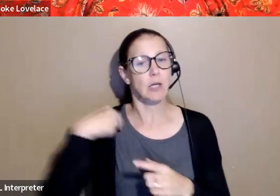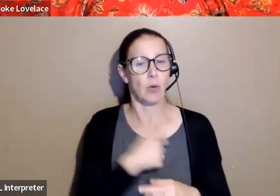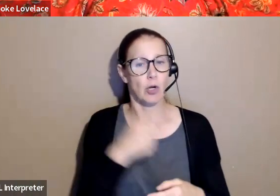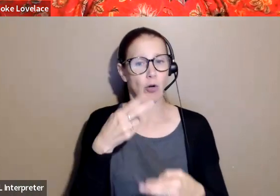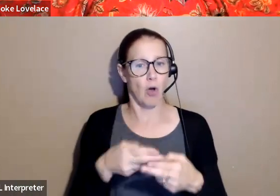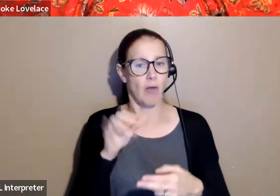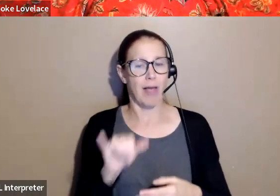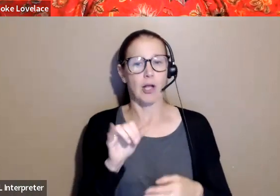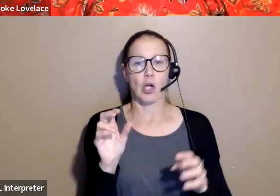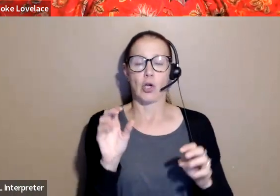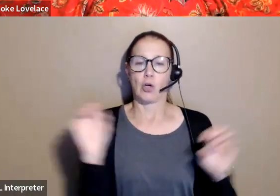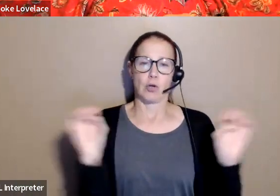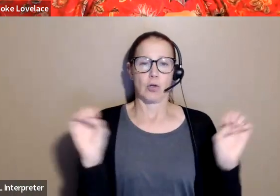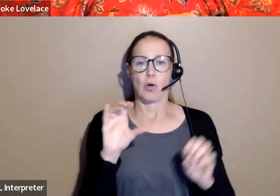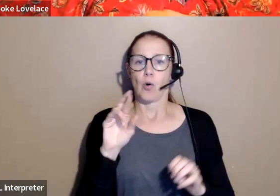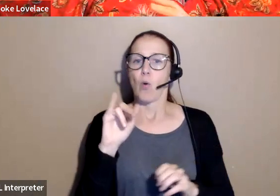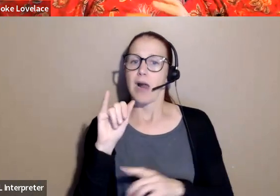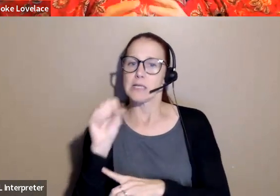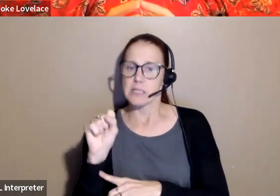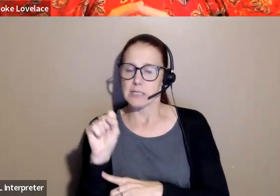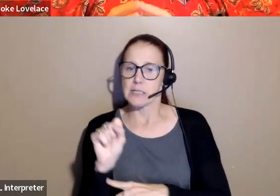it, crisis is